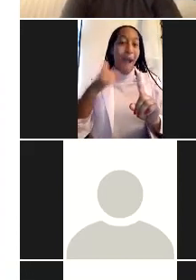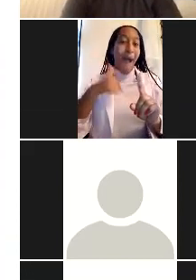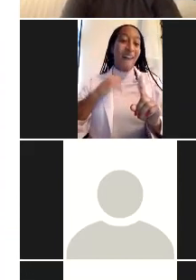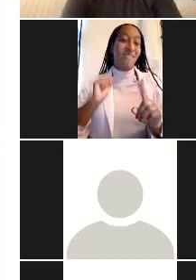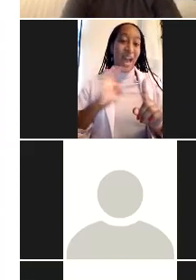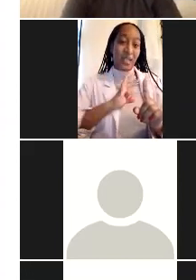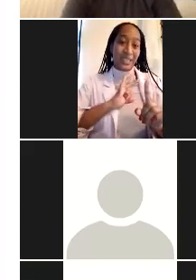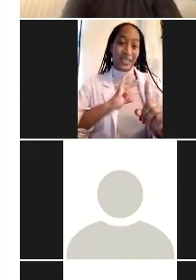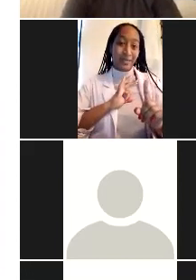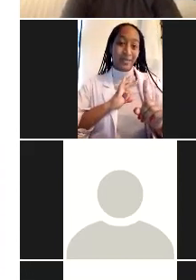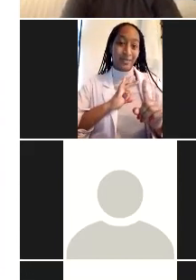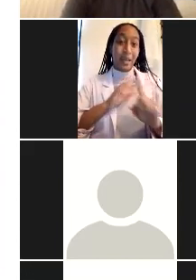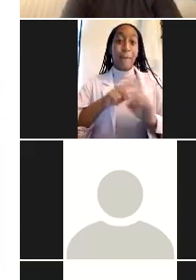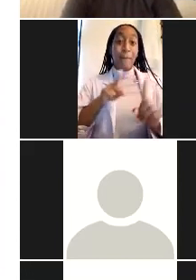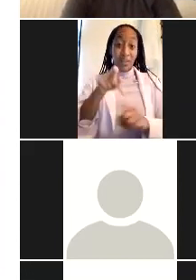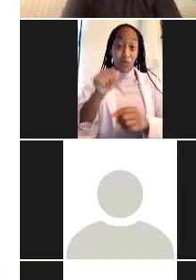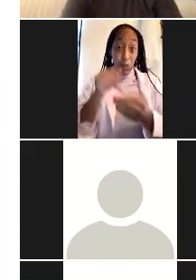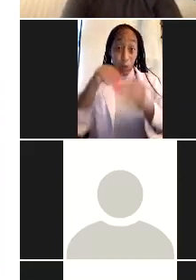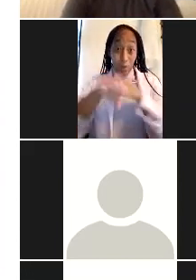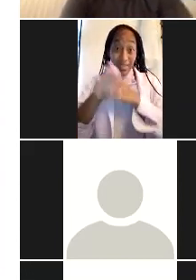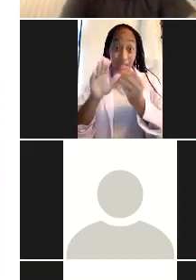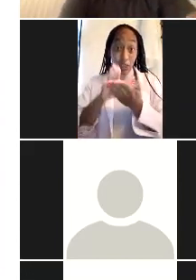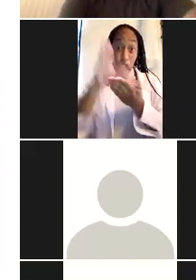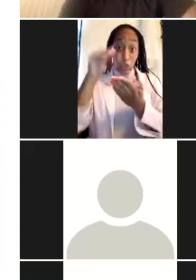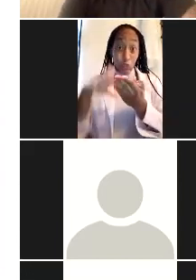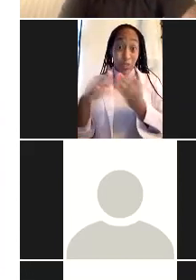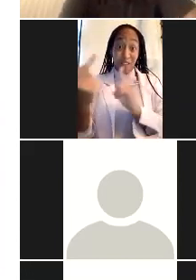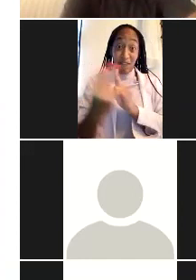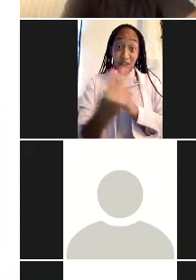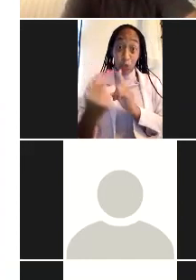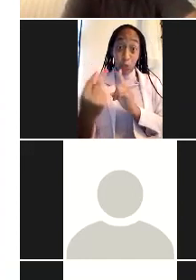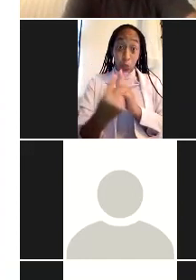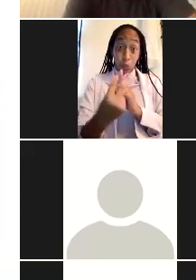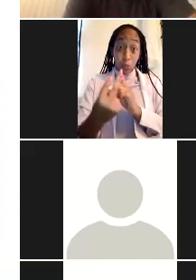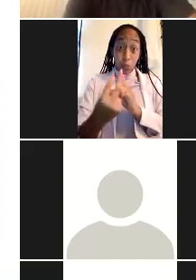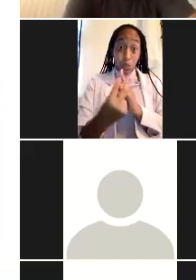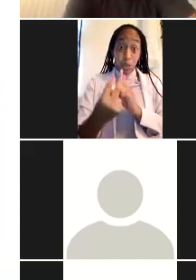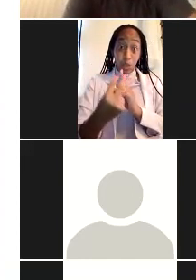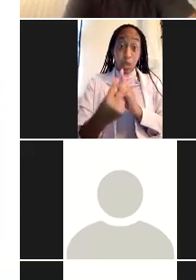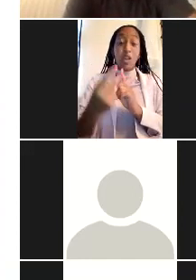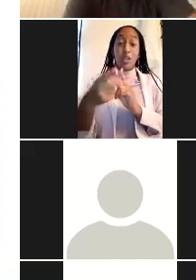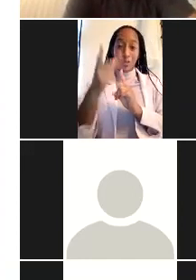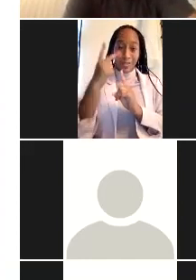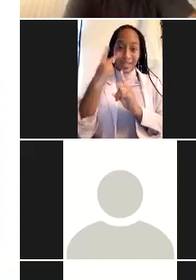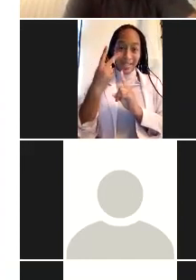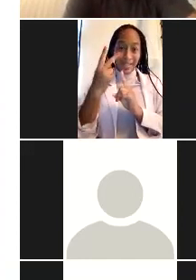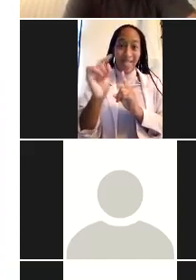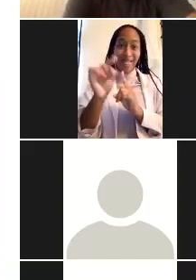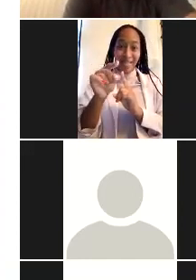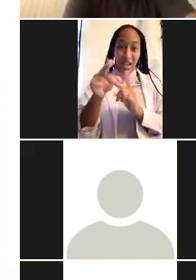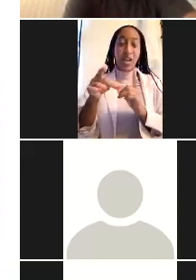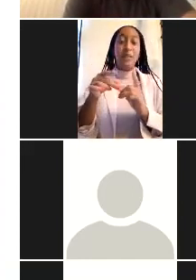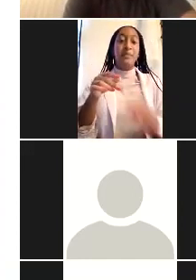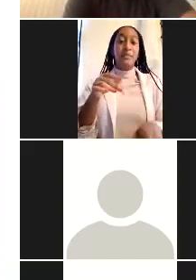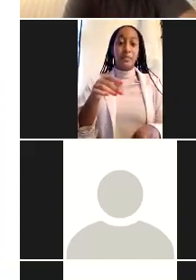see. And so, that the instructions are there again, and then you just hit the take the quiz